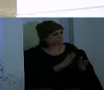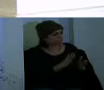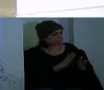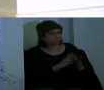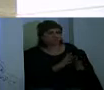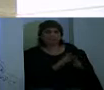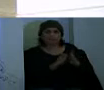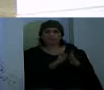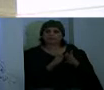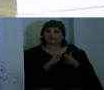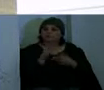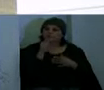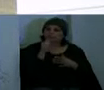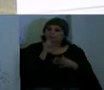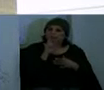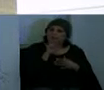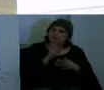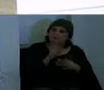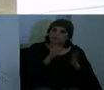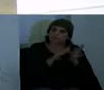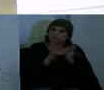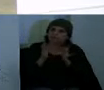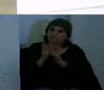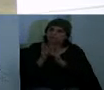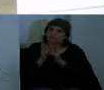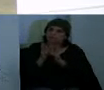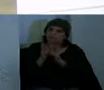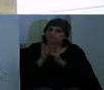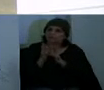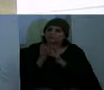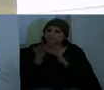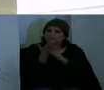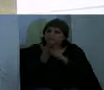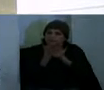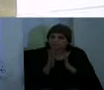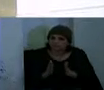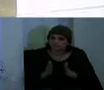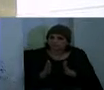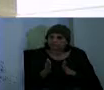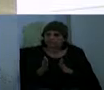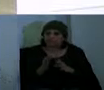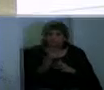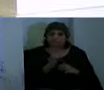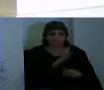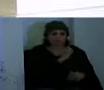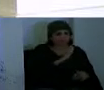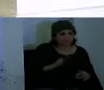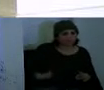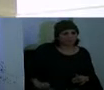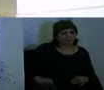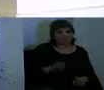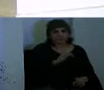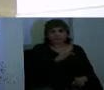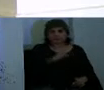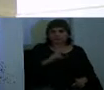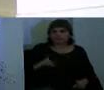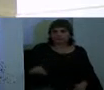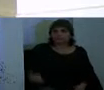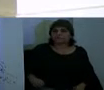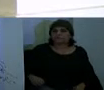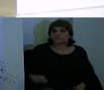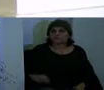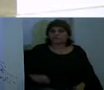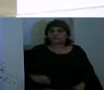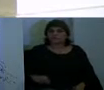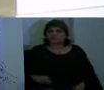Jesus? The mediator? He's Emmanuel, the Messiah. He's